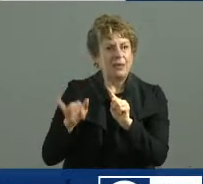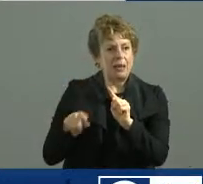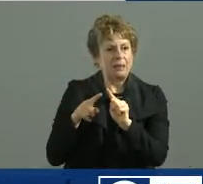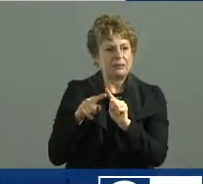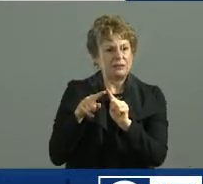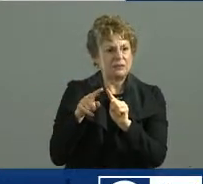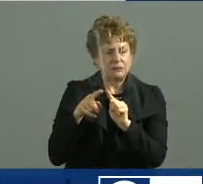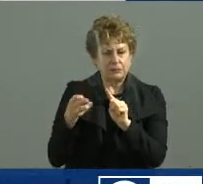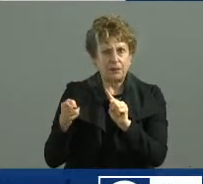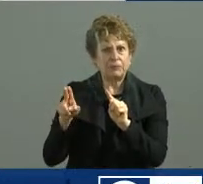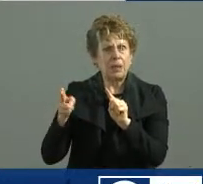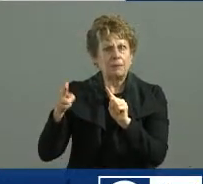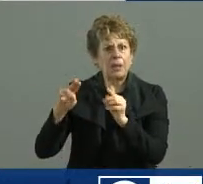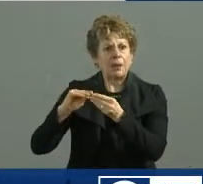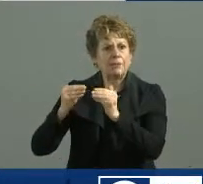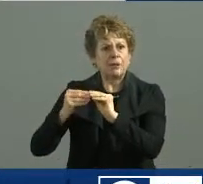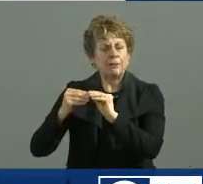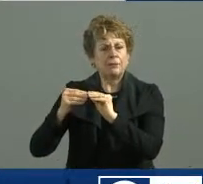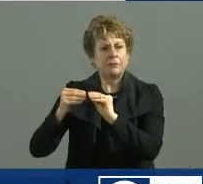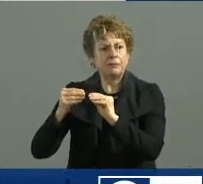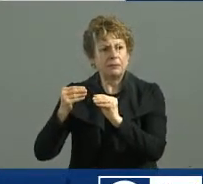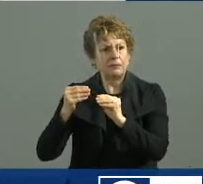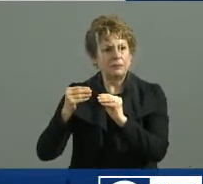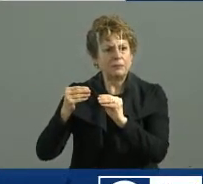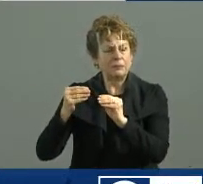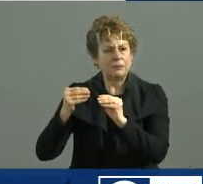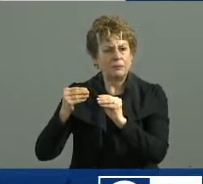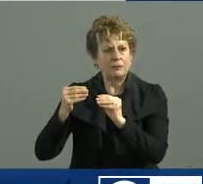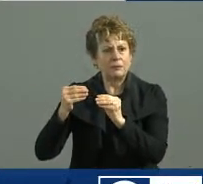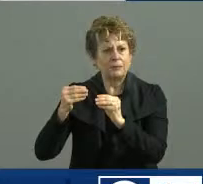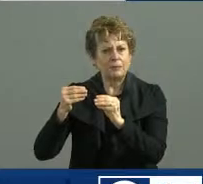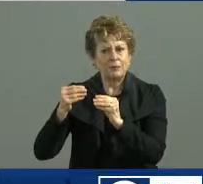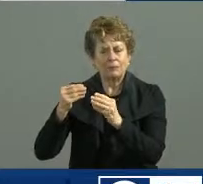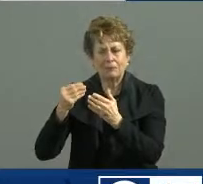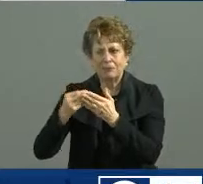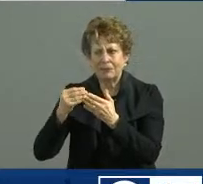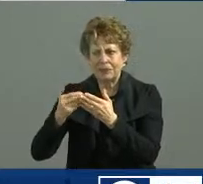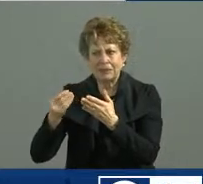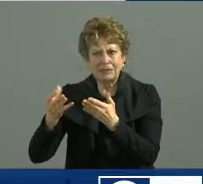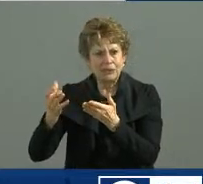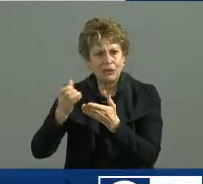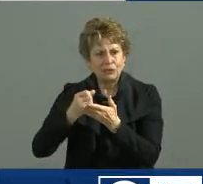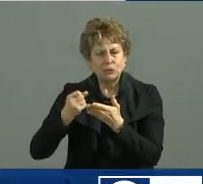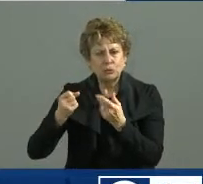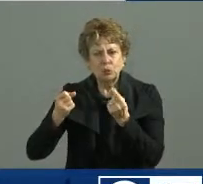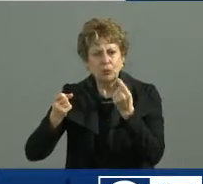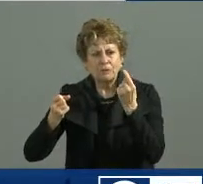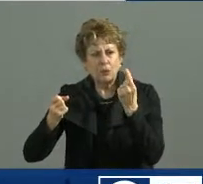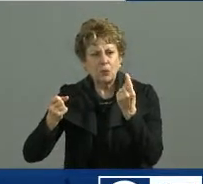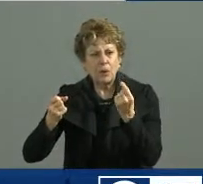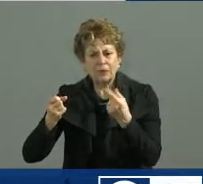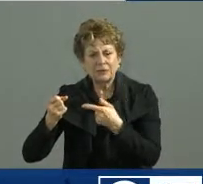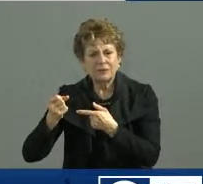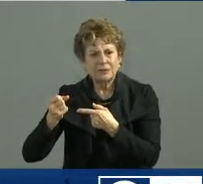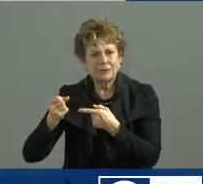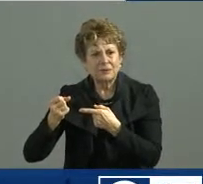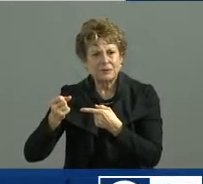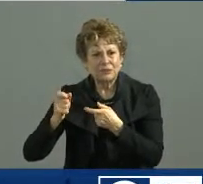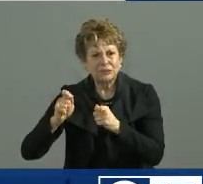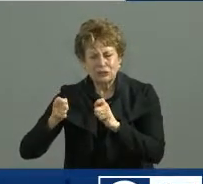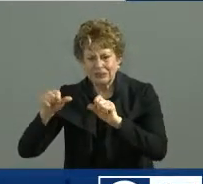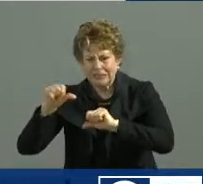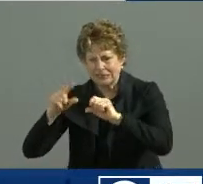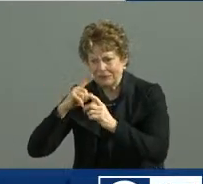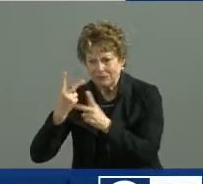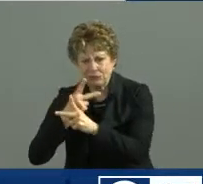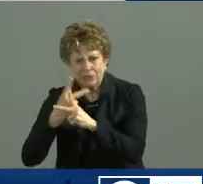efforts or ramping up more real-time sequencing of viruses. Yeah, absolutely. That's a great question. And it's actually something that we've been